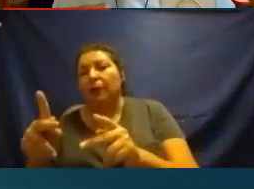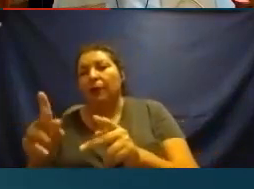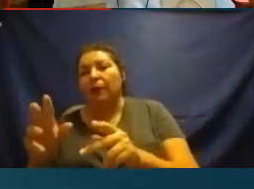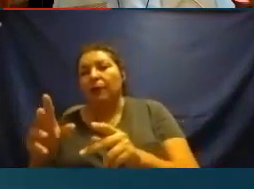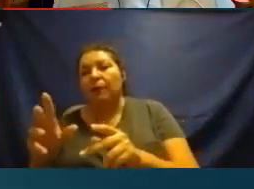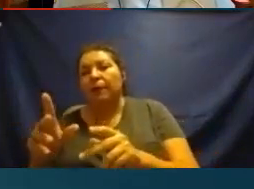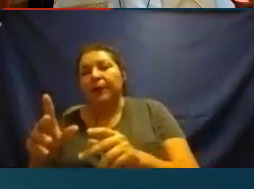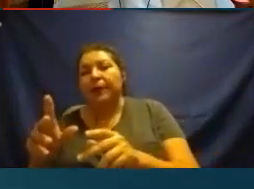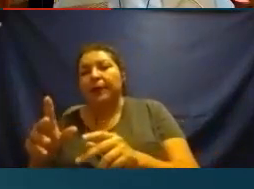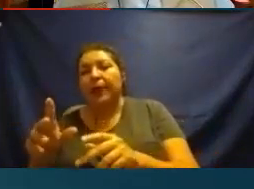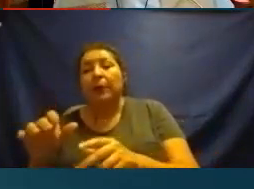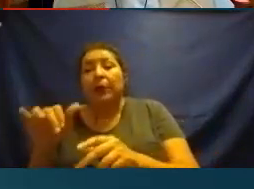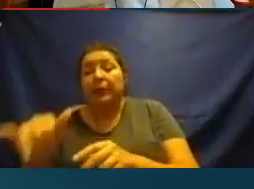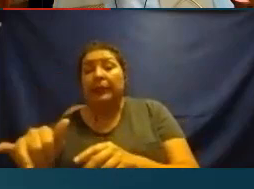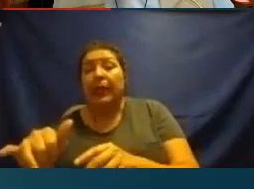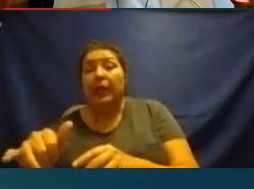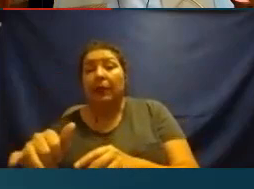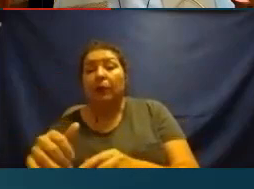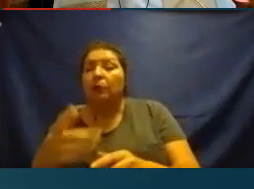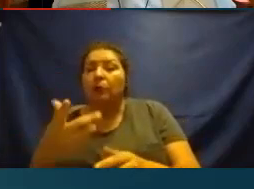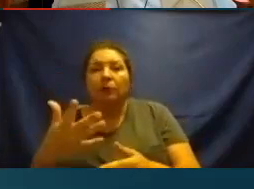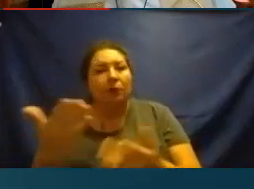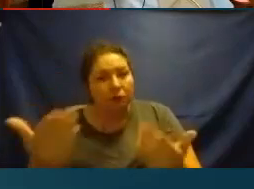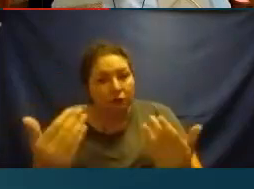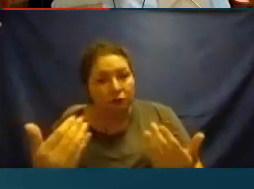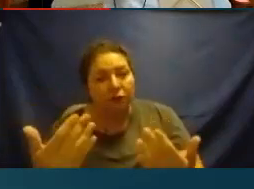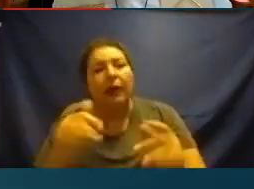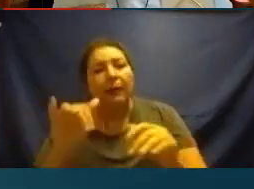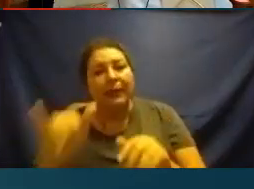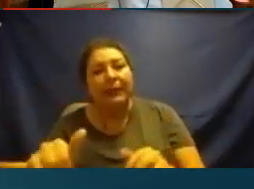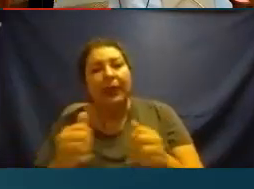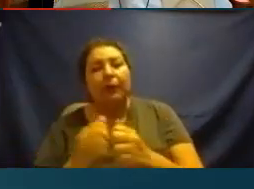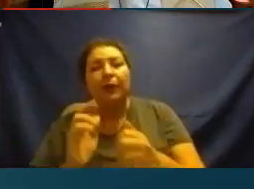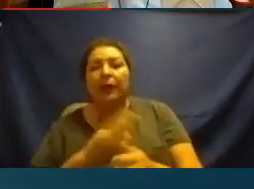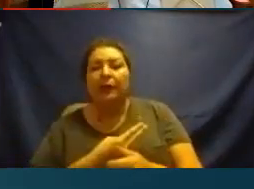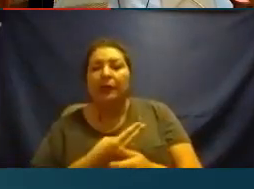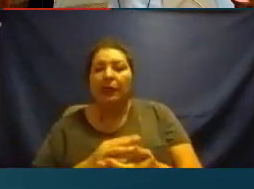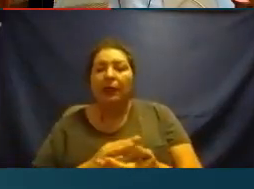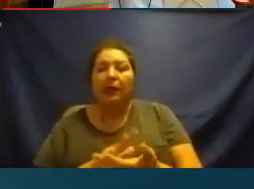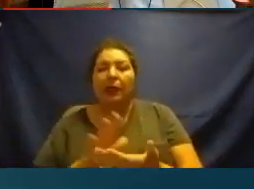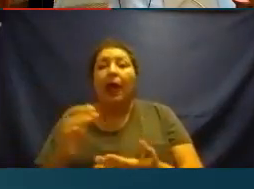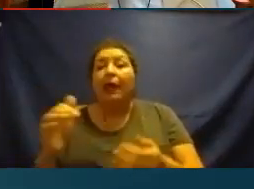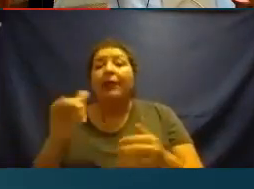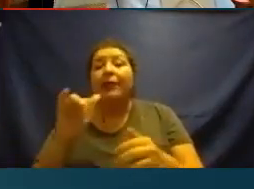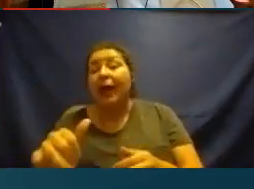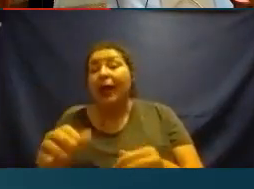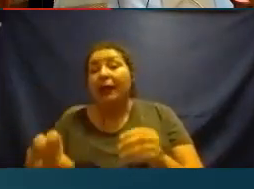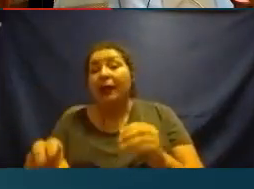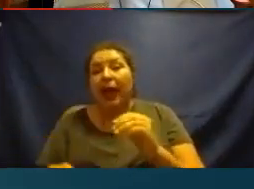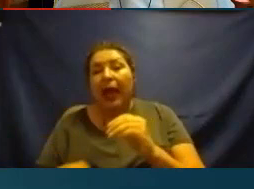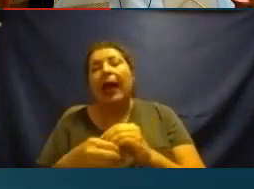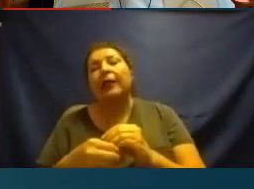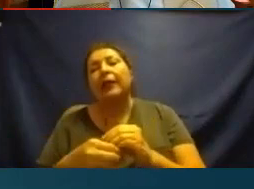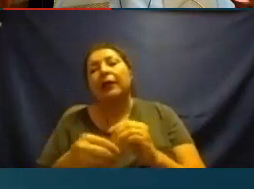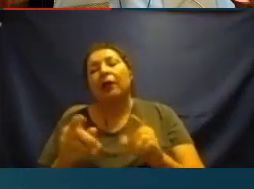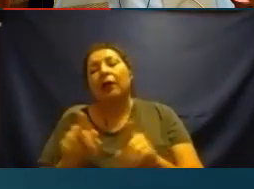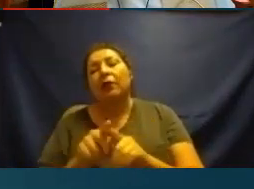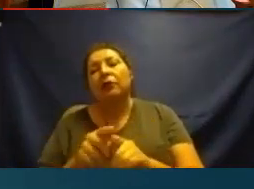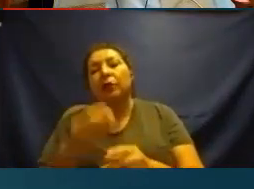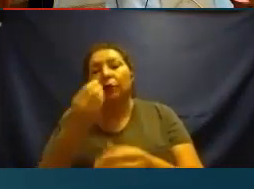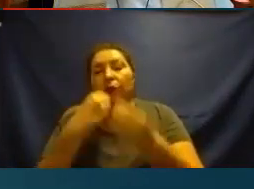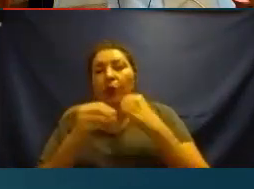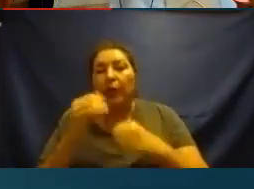them and enjoy their hospitality. Hospitality included a meal. when you stayed at someone's house, they